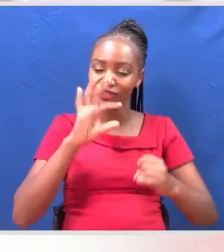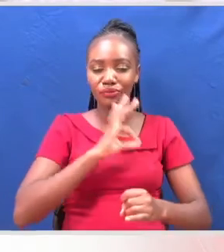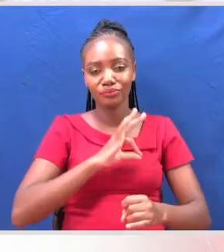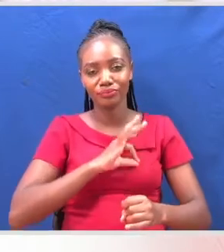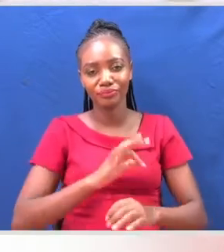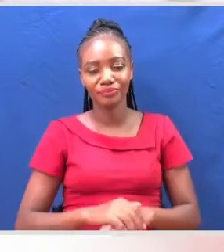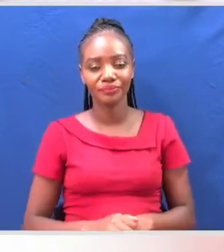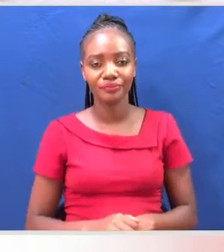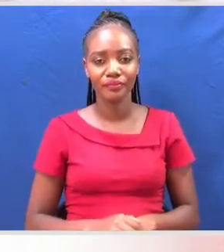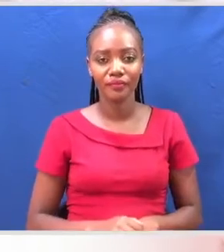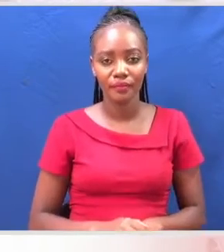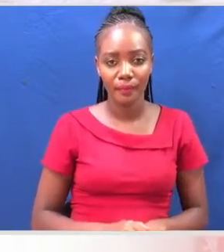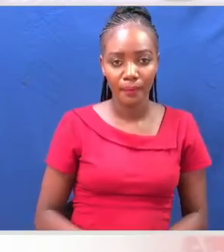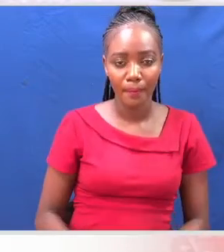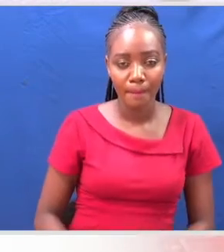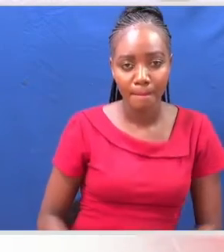To mobilize, motivate